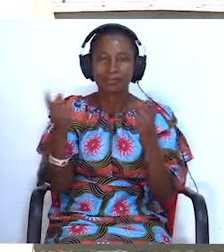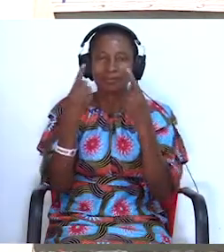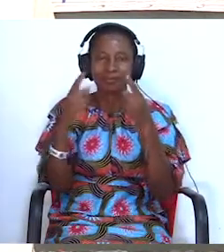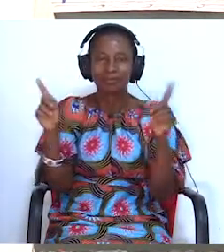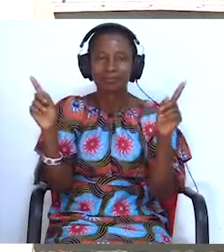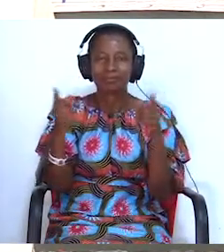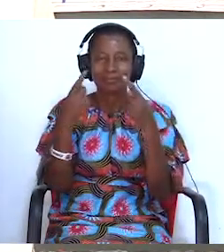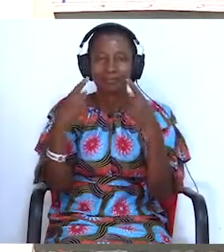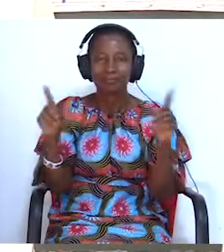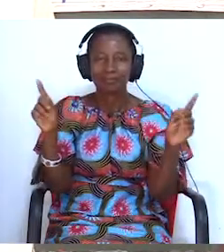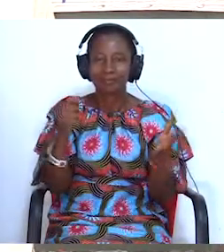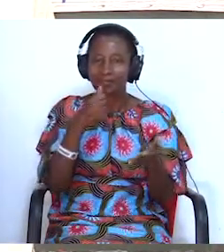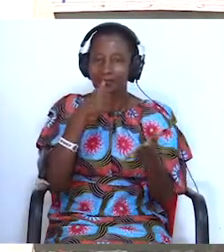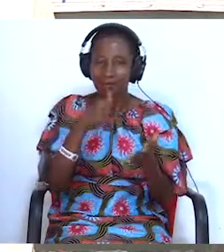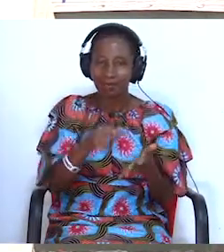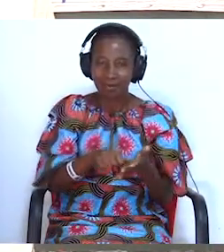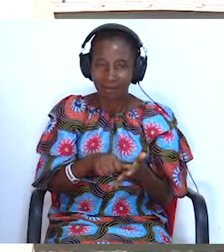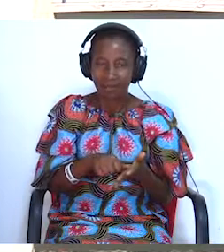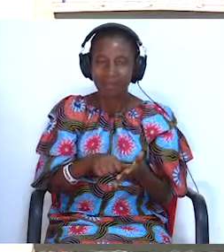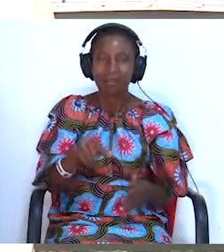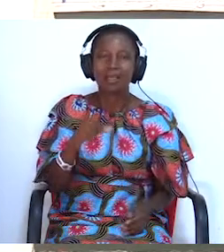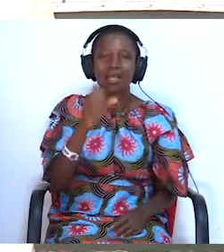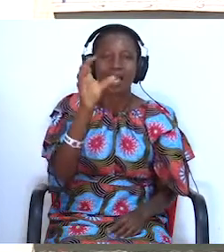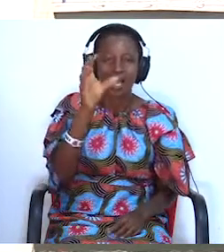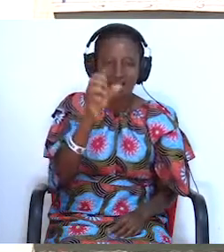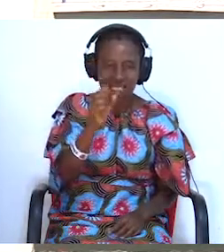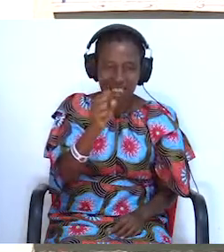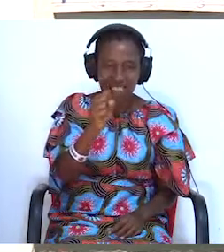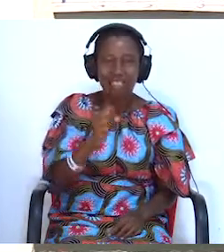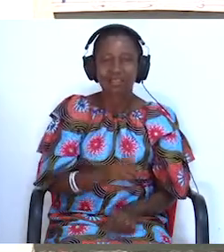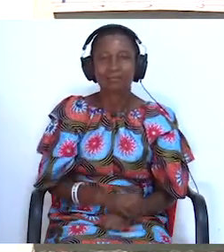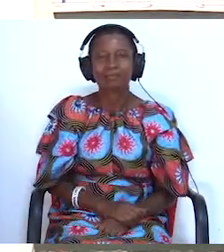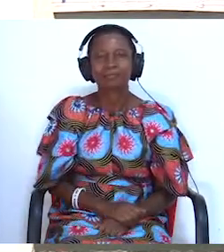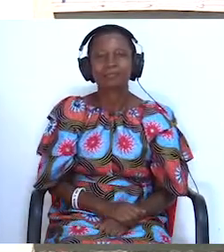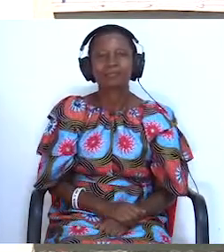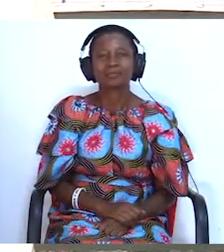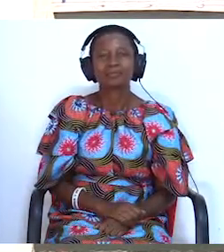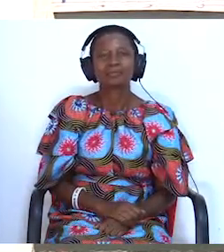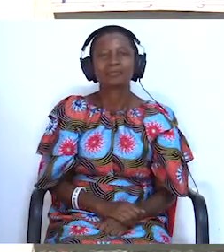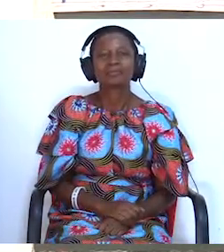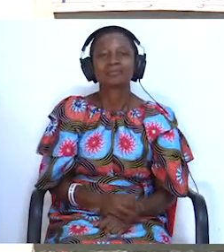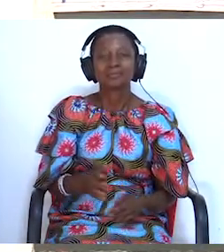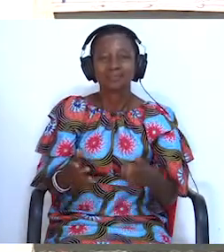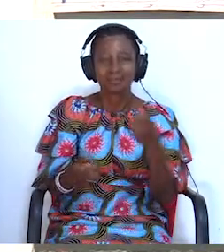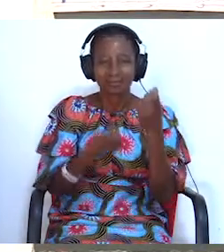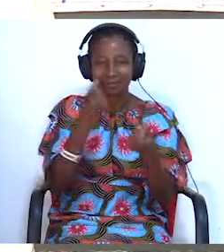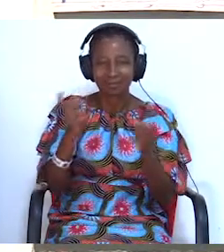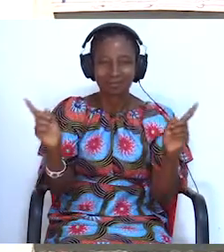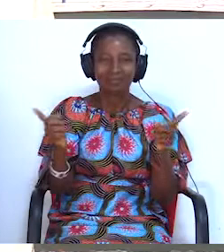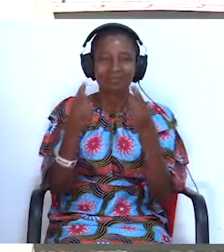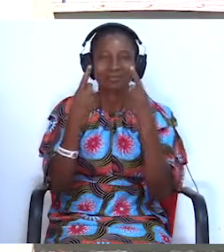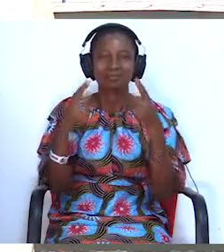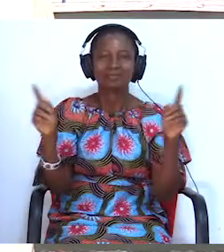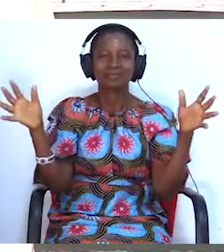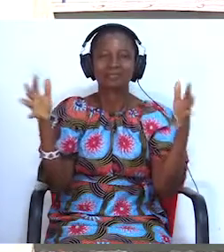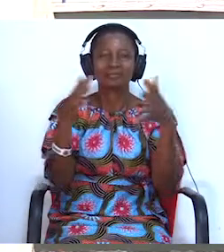is in the grass. Thank you very much. That was just a recap of what we